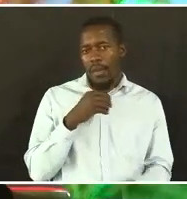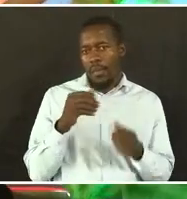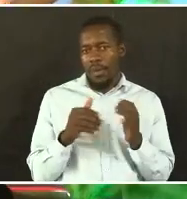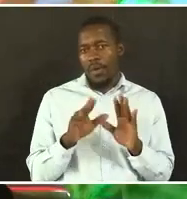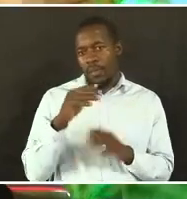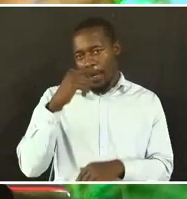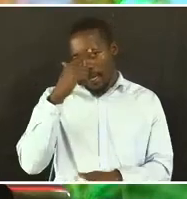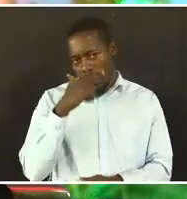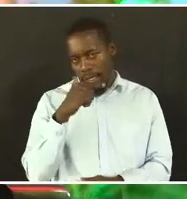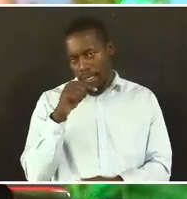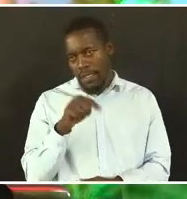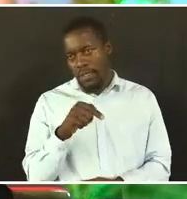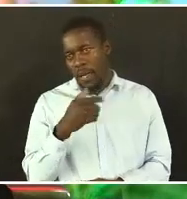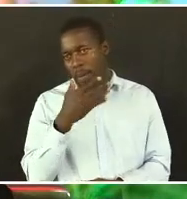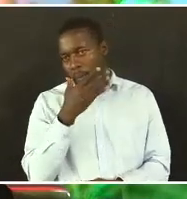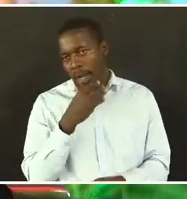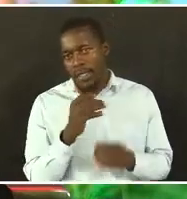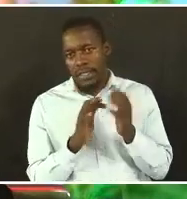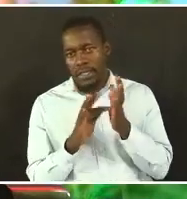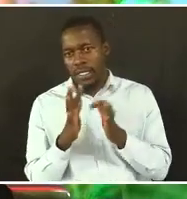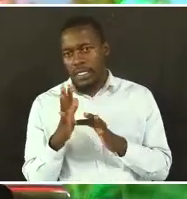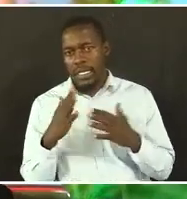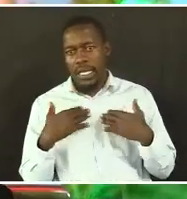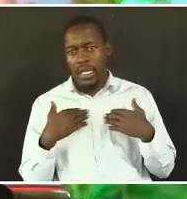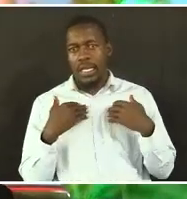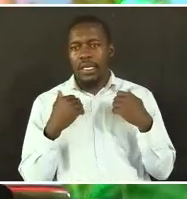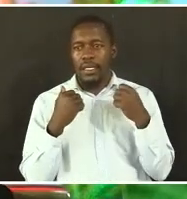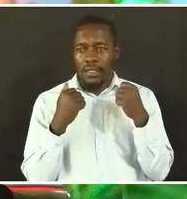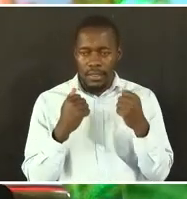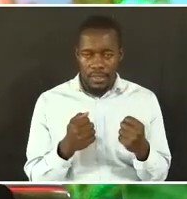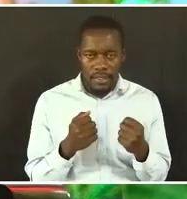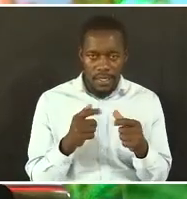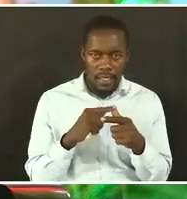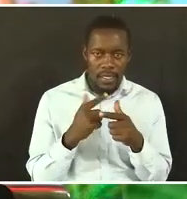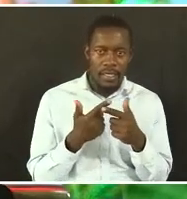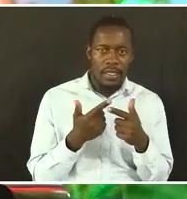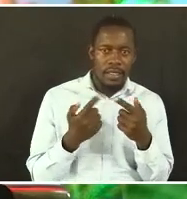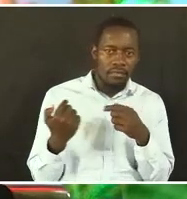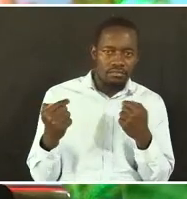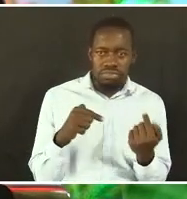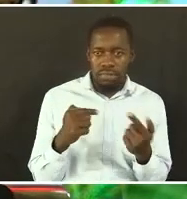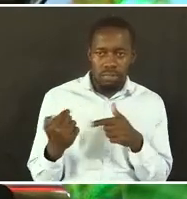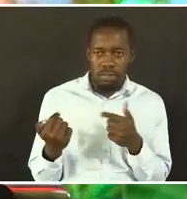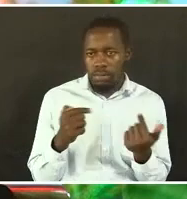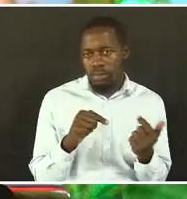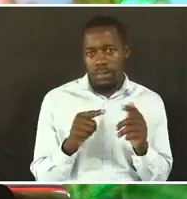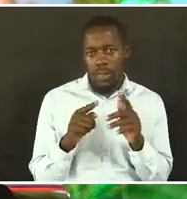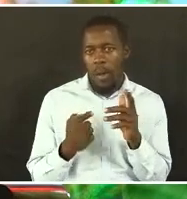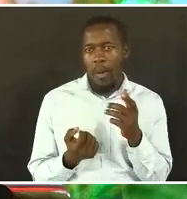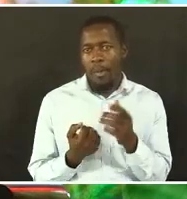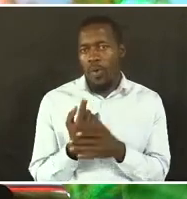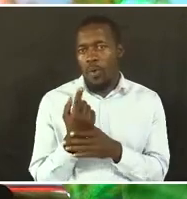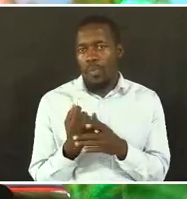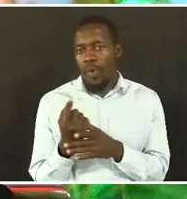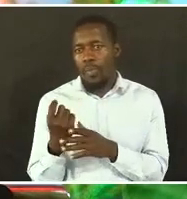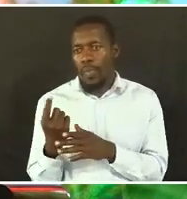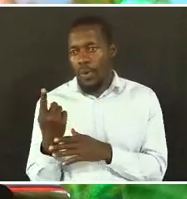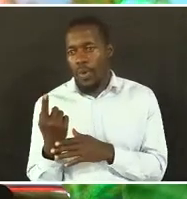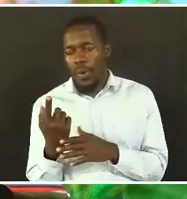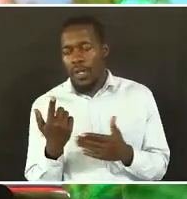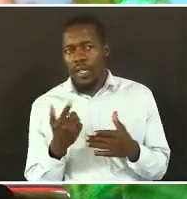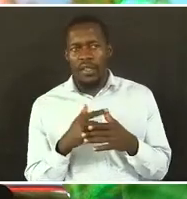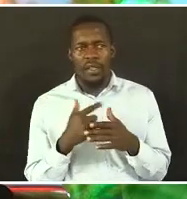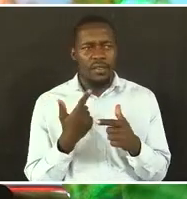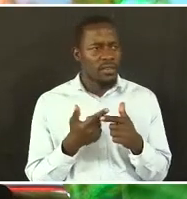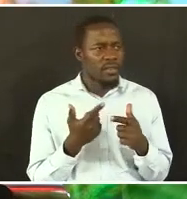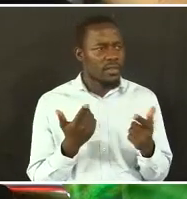This man, Jesus heals him, a controversy arises, and they're saying, hey, who has made